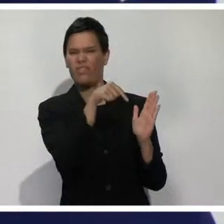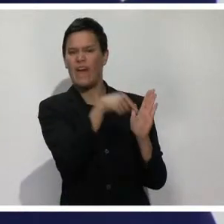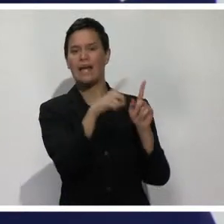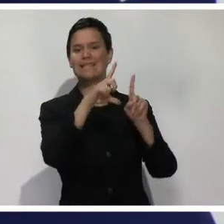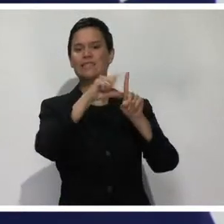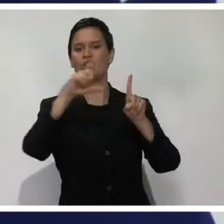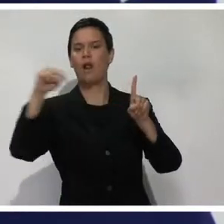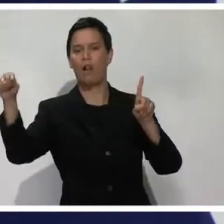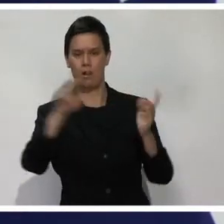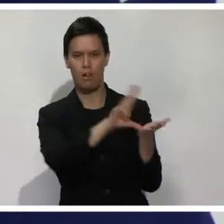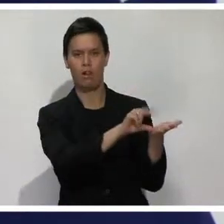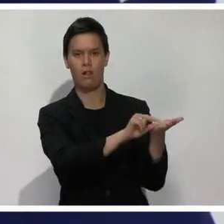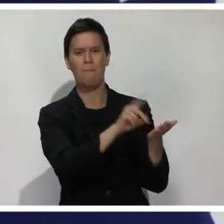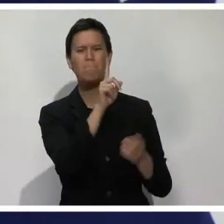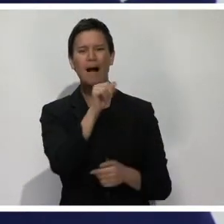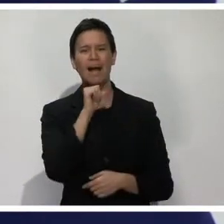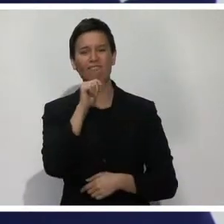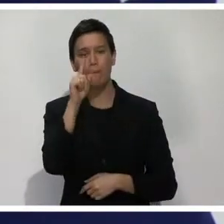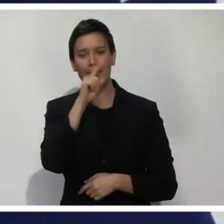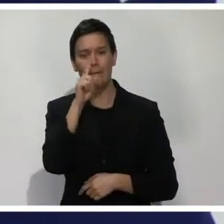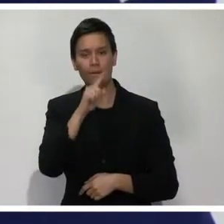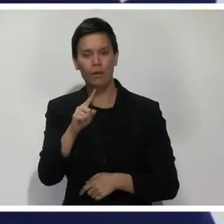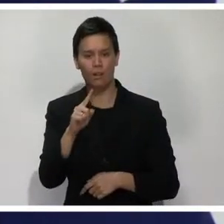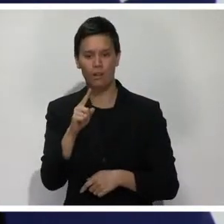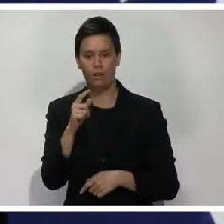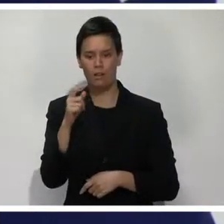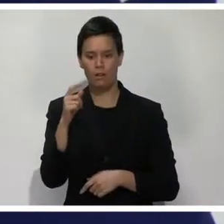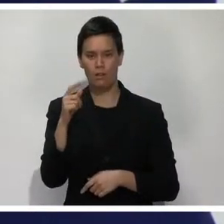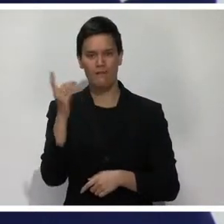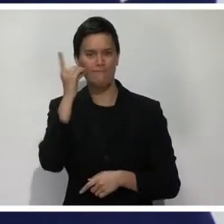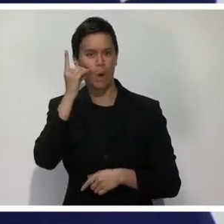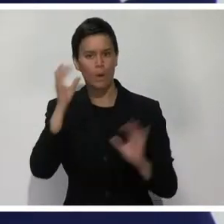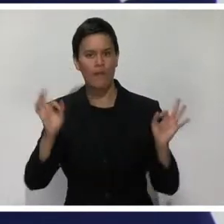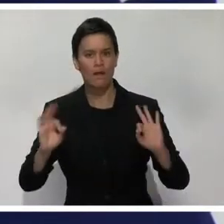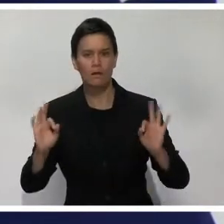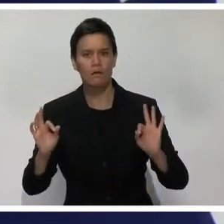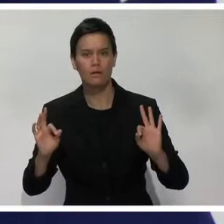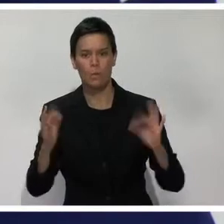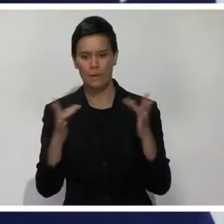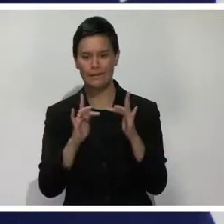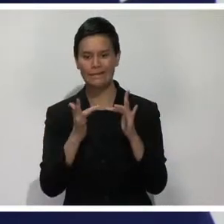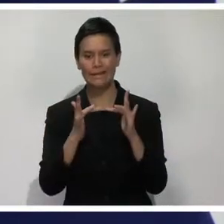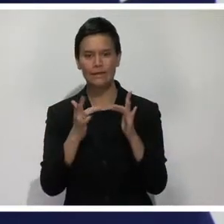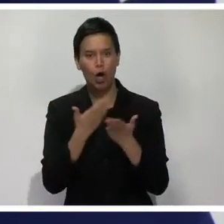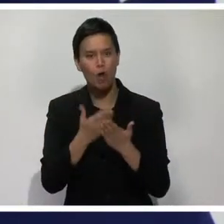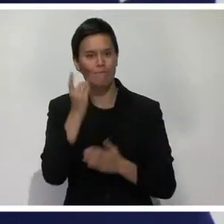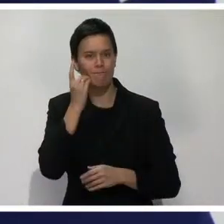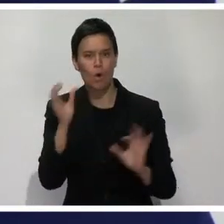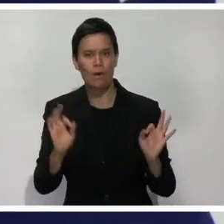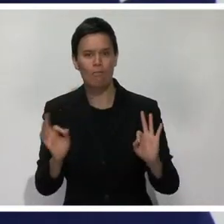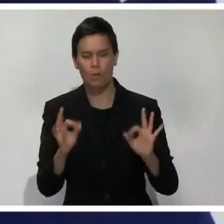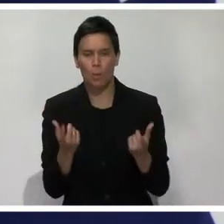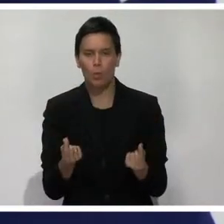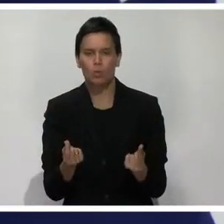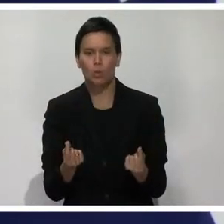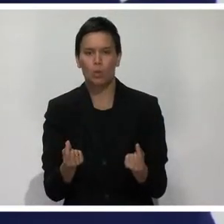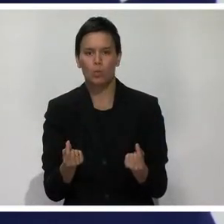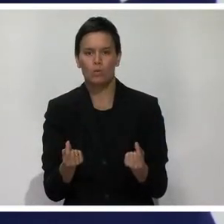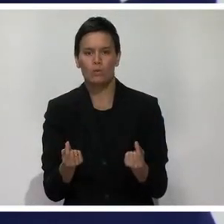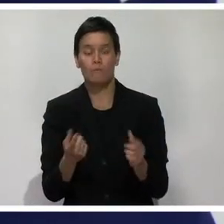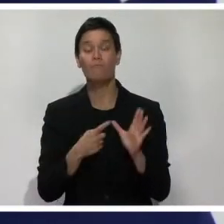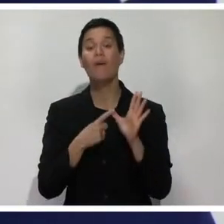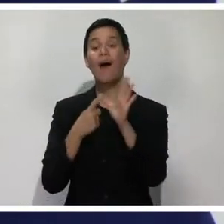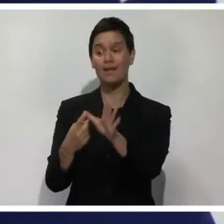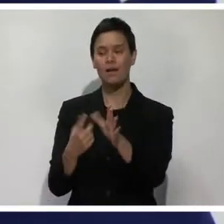for people who don't have smartphones or, Yes. technology? Well, yes, and we have asked people to do that already. I mean, people just, of